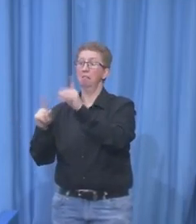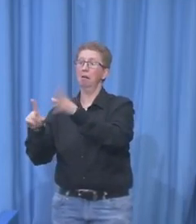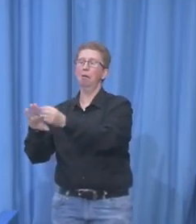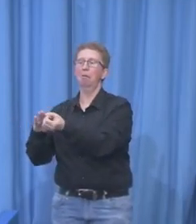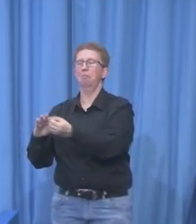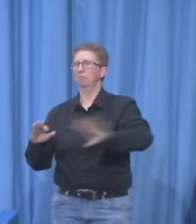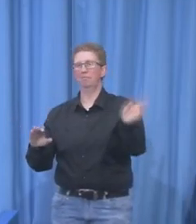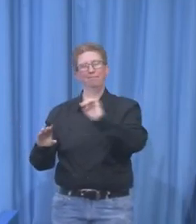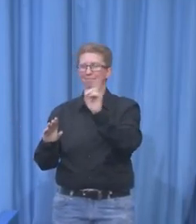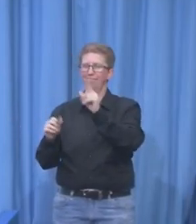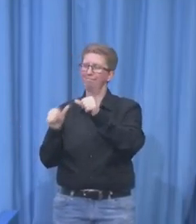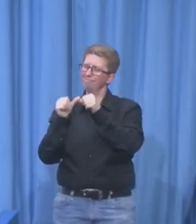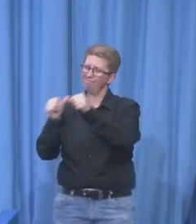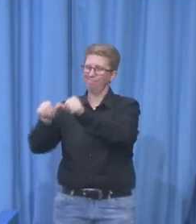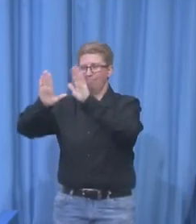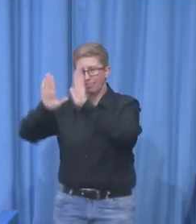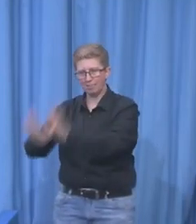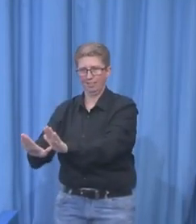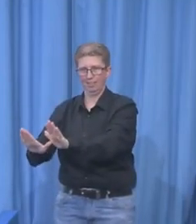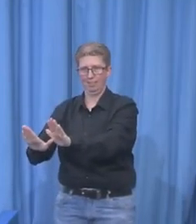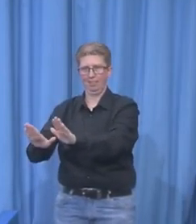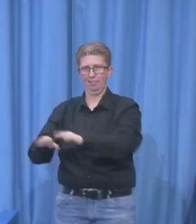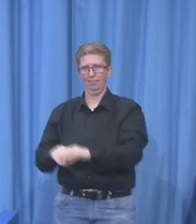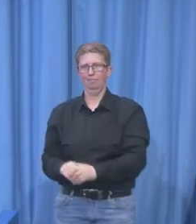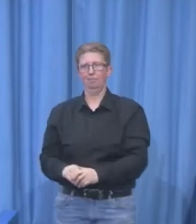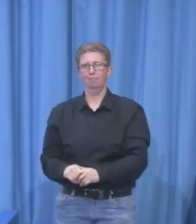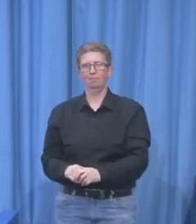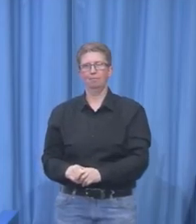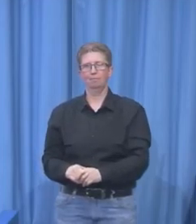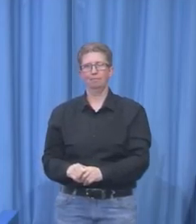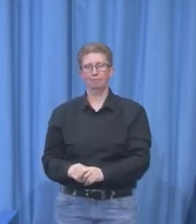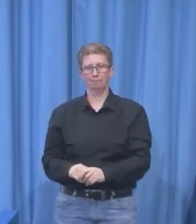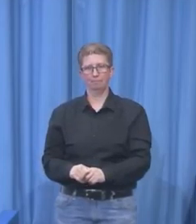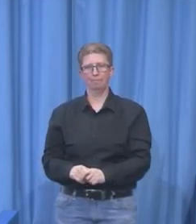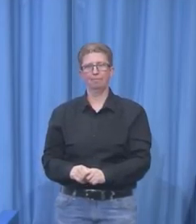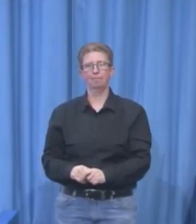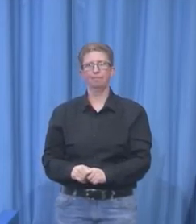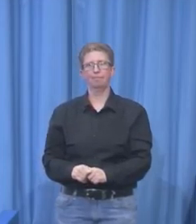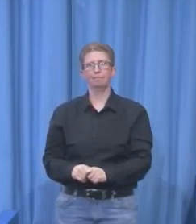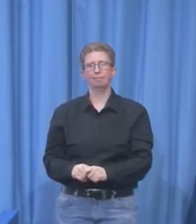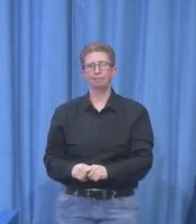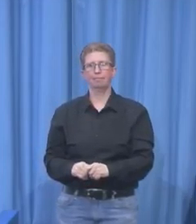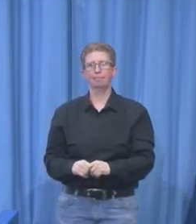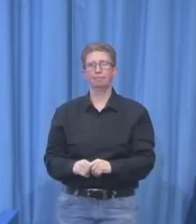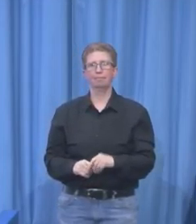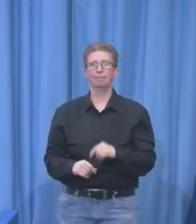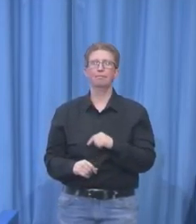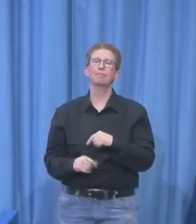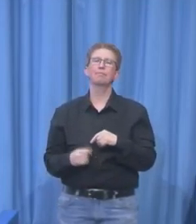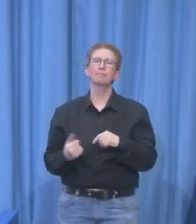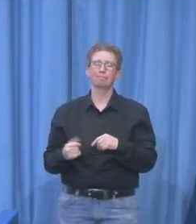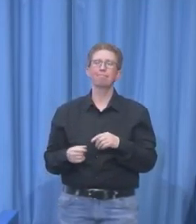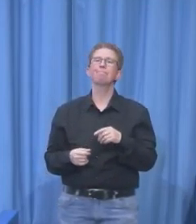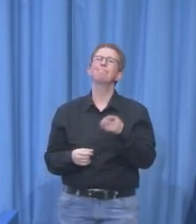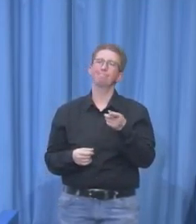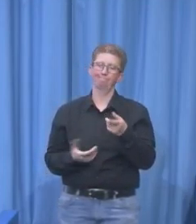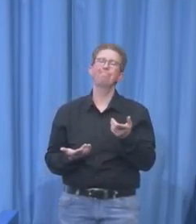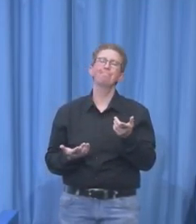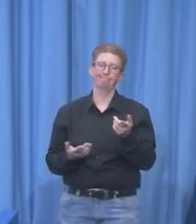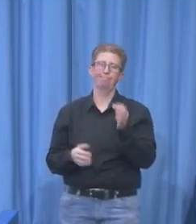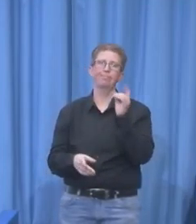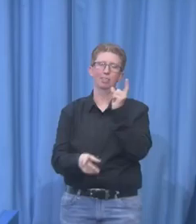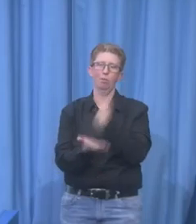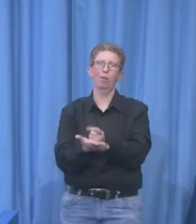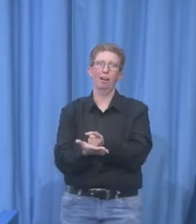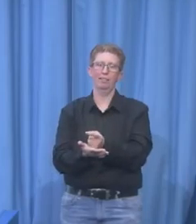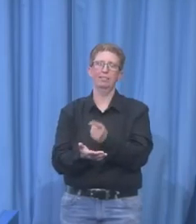staff into the business, because you're right, it's not businesses, the people in business have jobs that they need to do. And so to